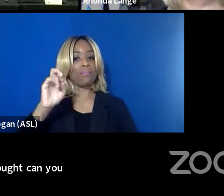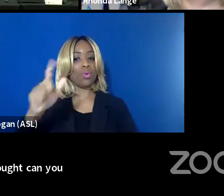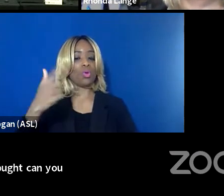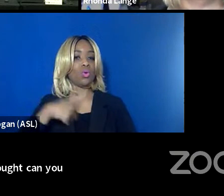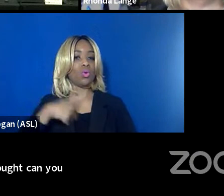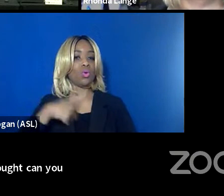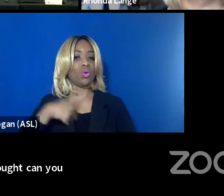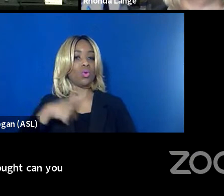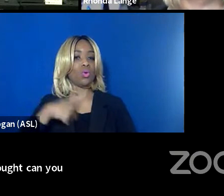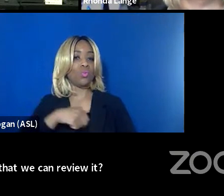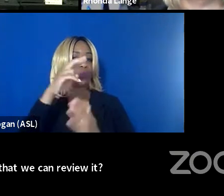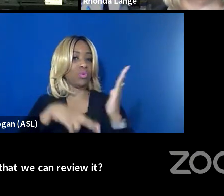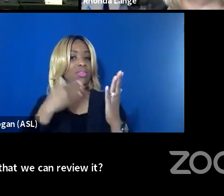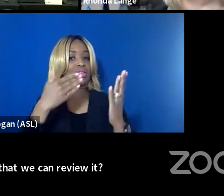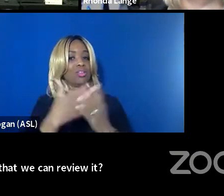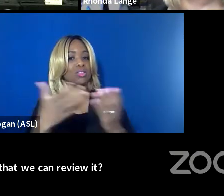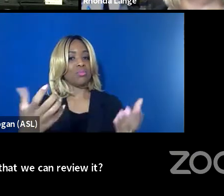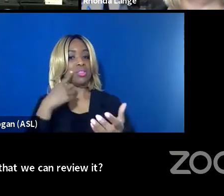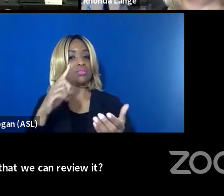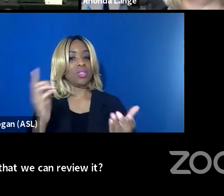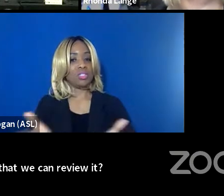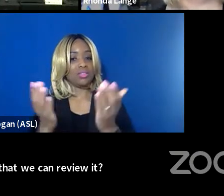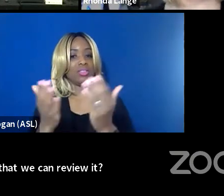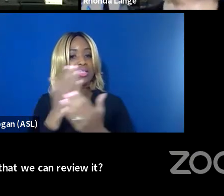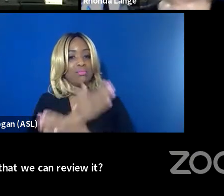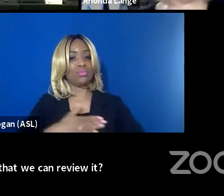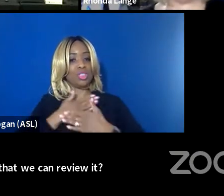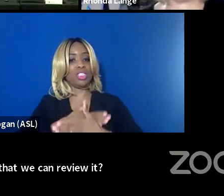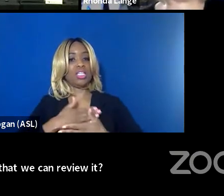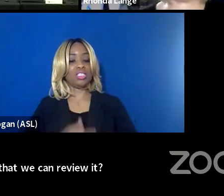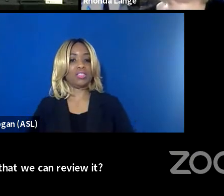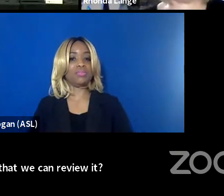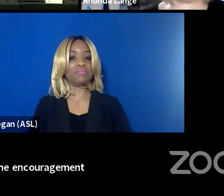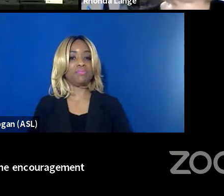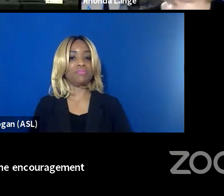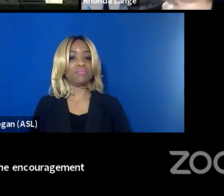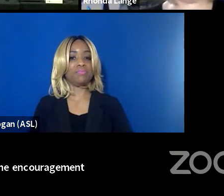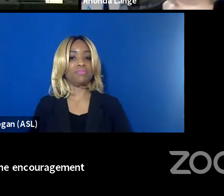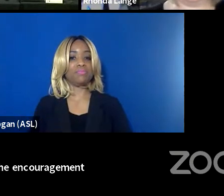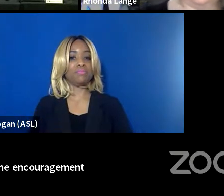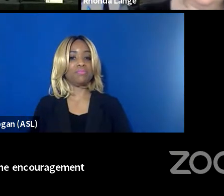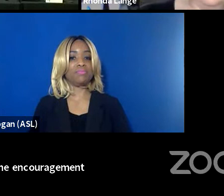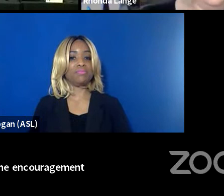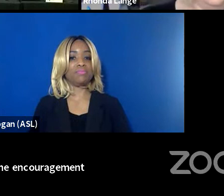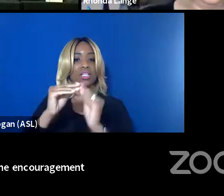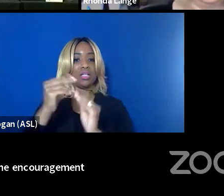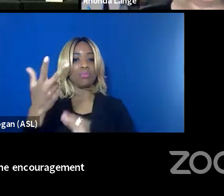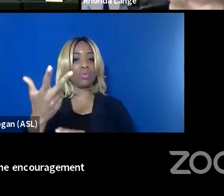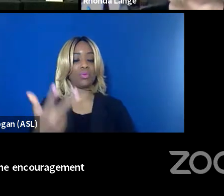you so much for the encouragement and the appreciation. Can we hear from three?